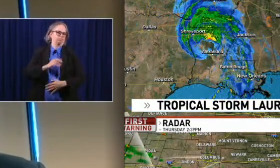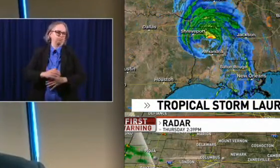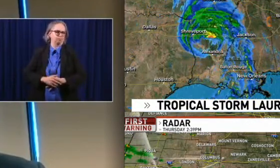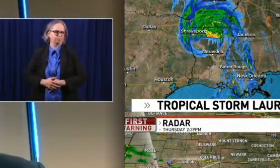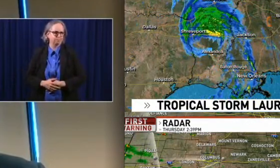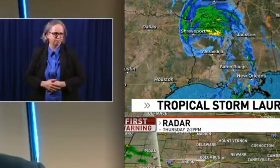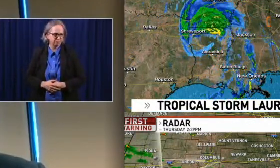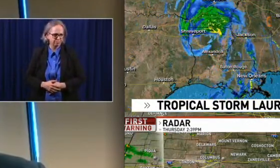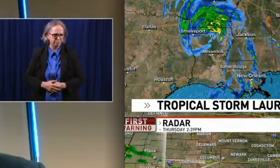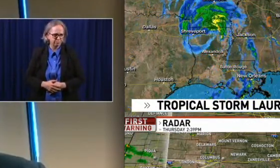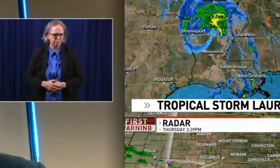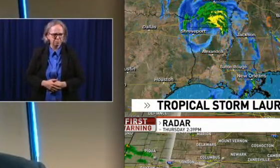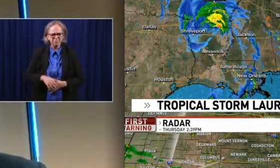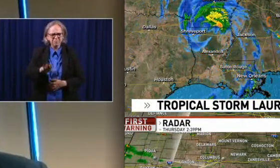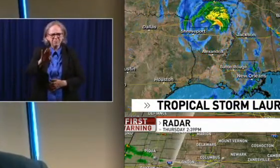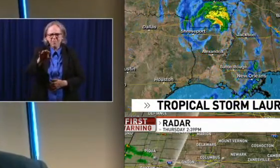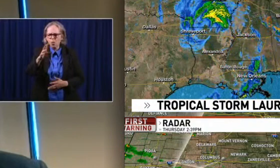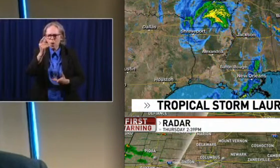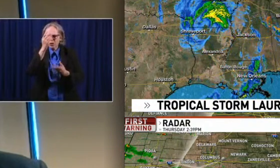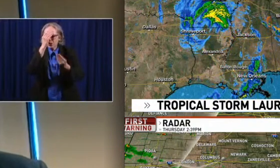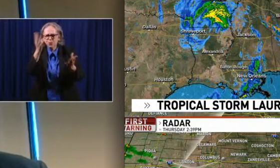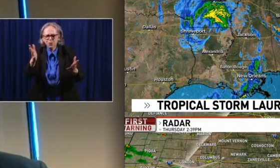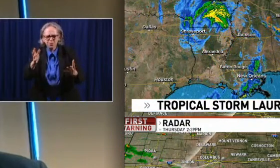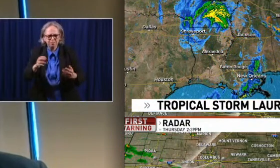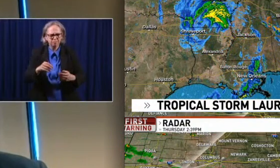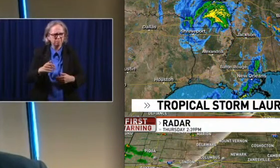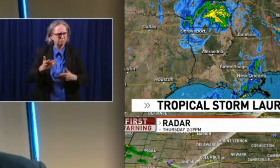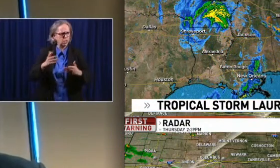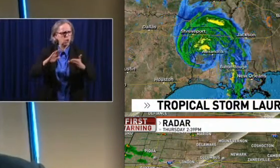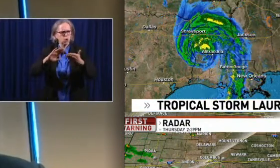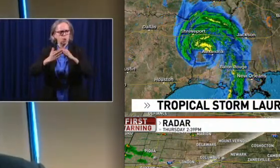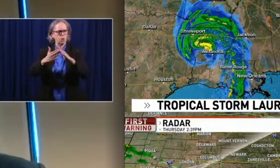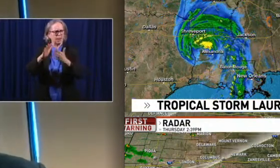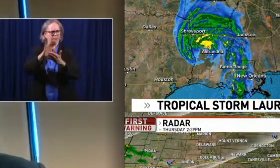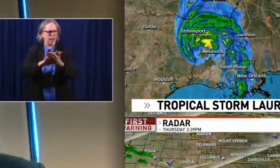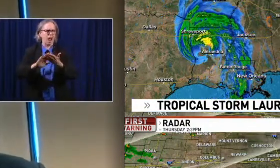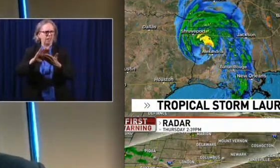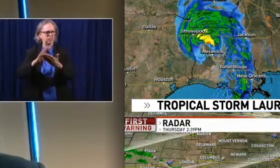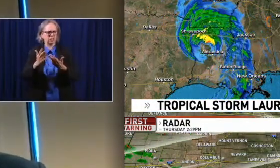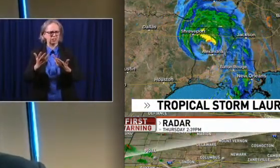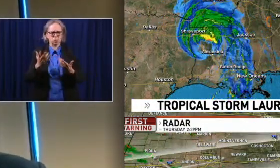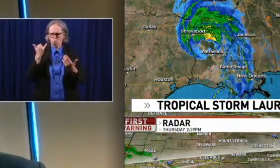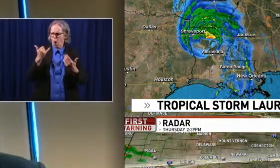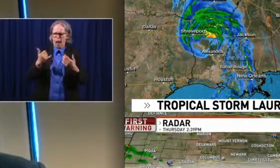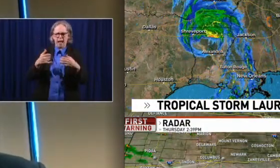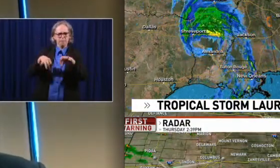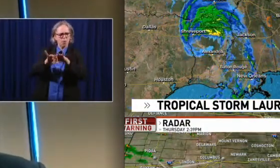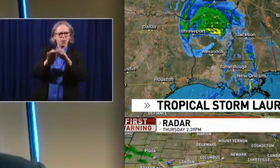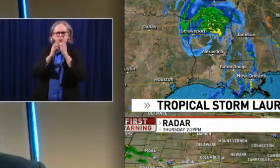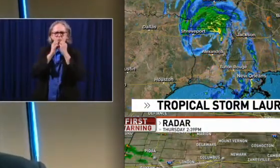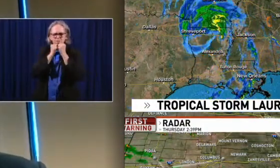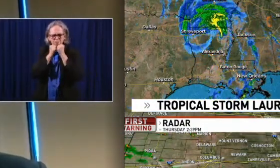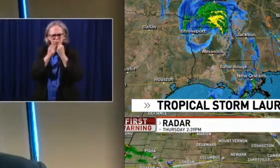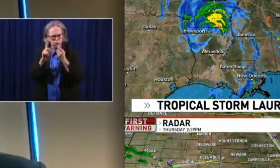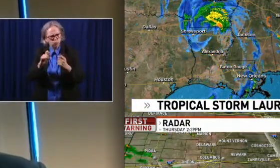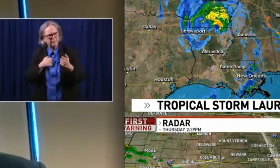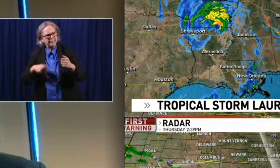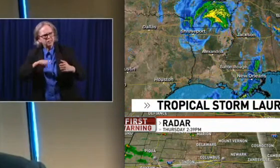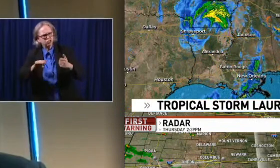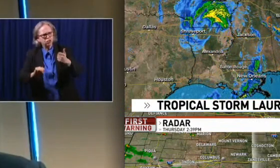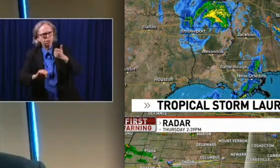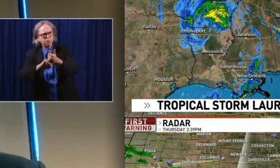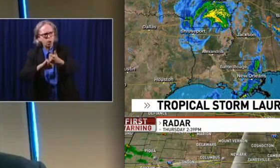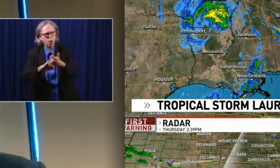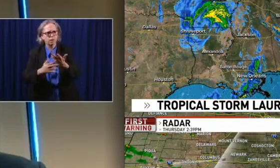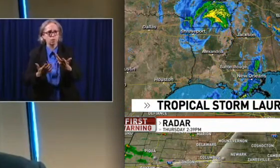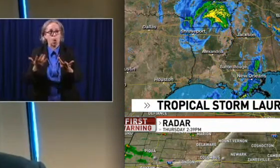the importance of community colleges and continuing to provide support for workforce development. So throughout